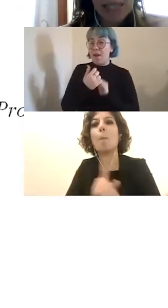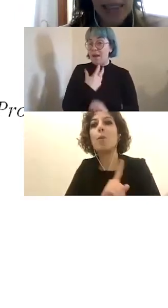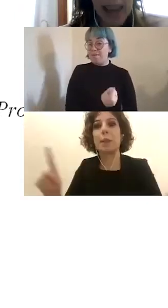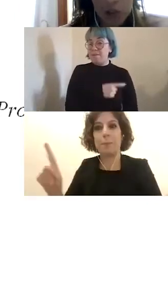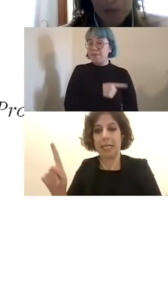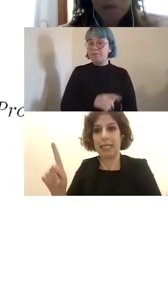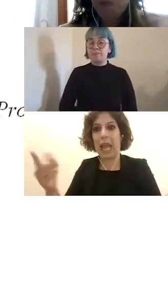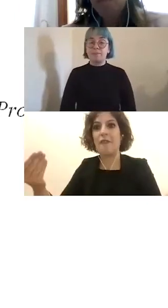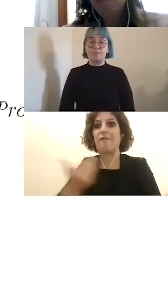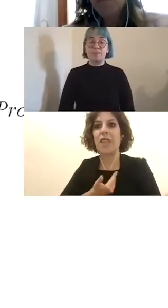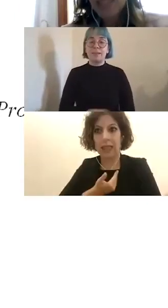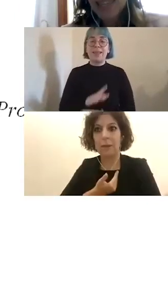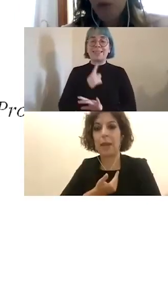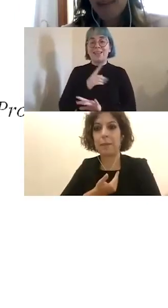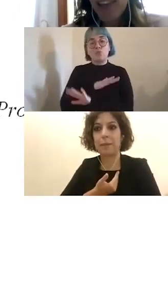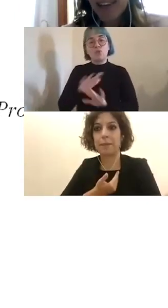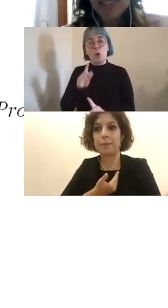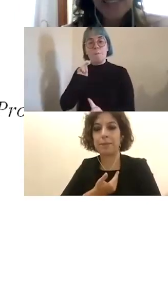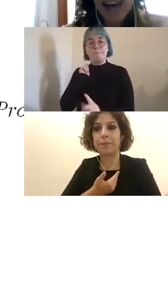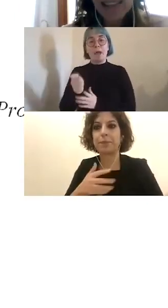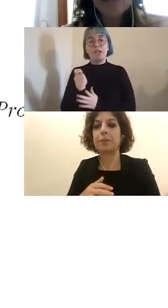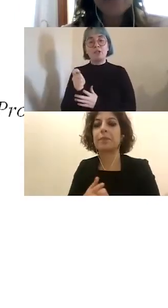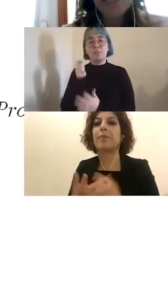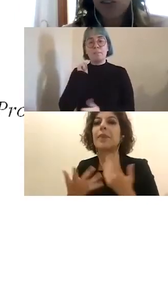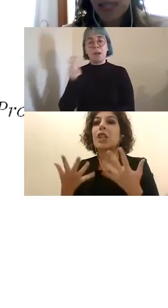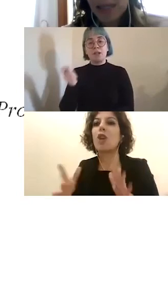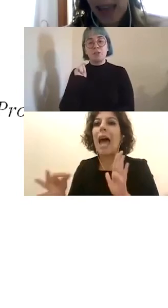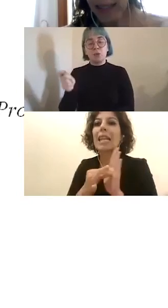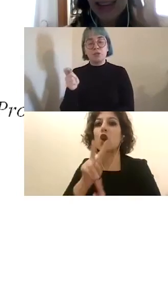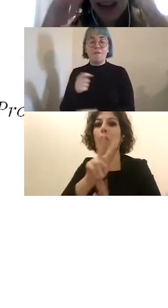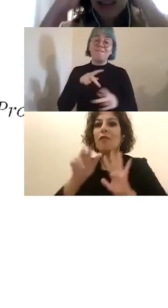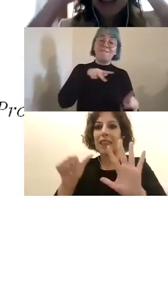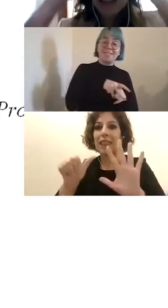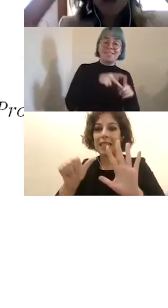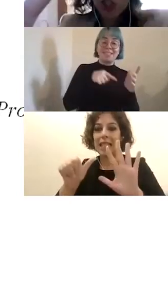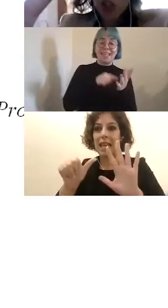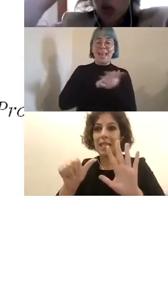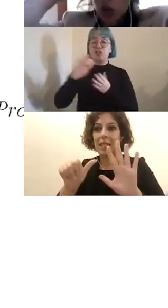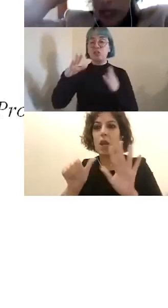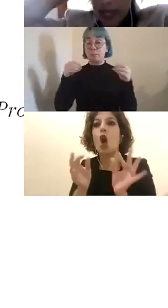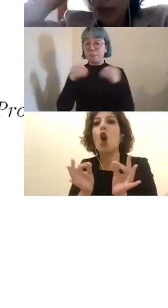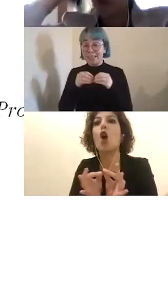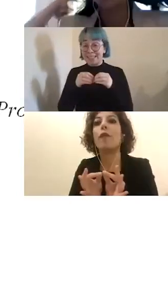no punishment of victims of THB, as